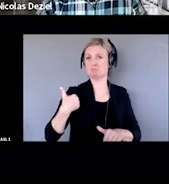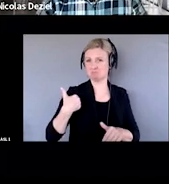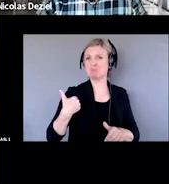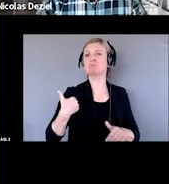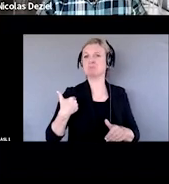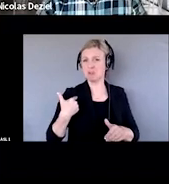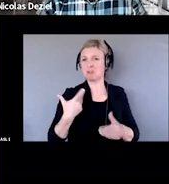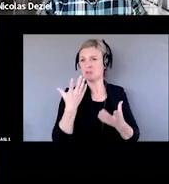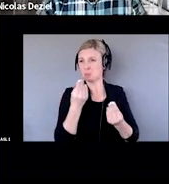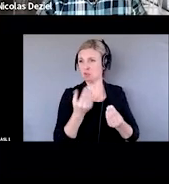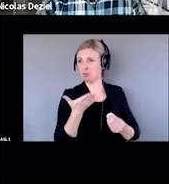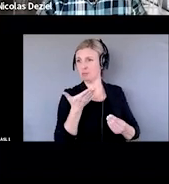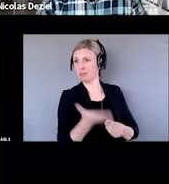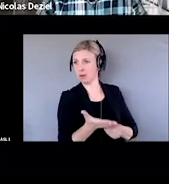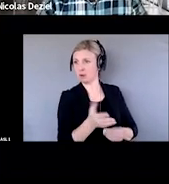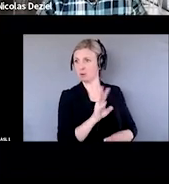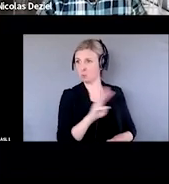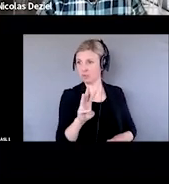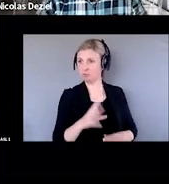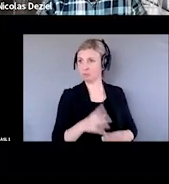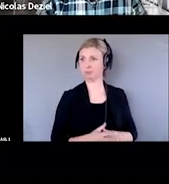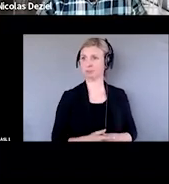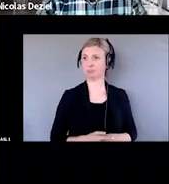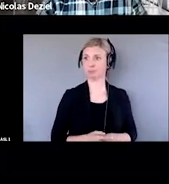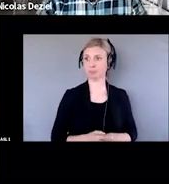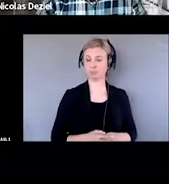more information and videos on how you can protect your IP abroad.